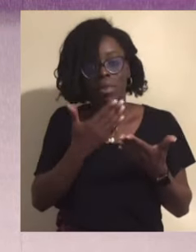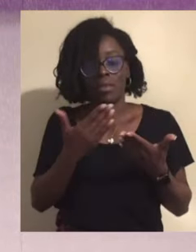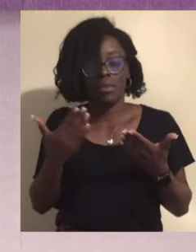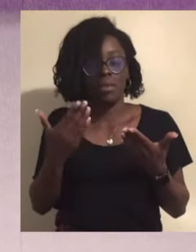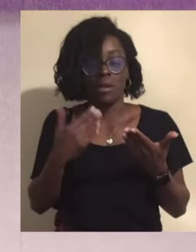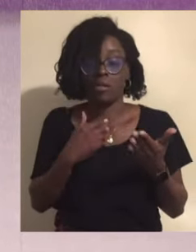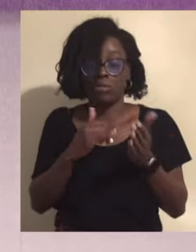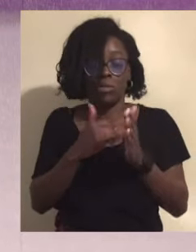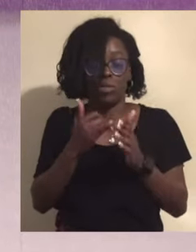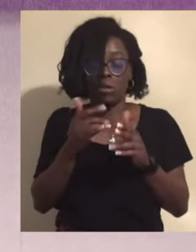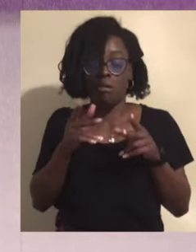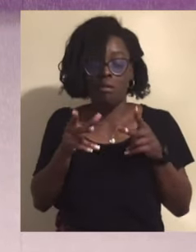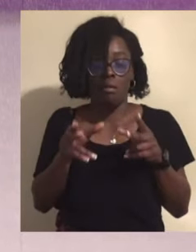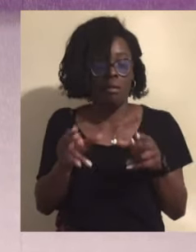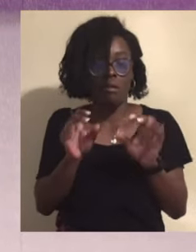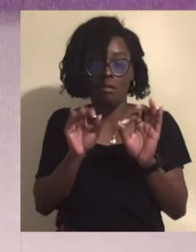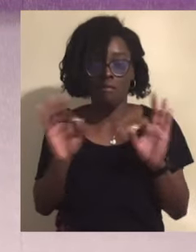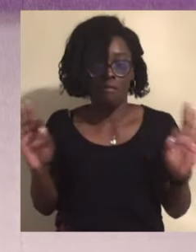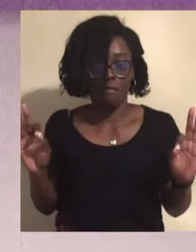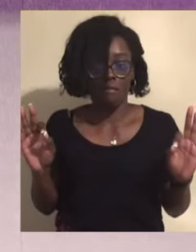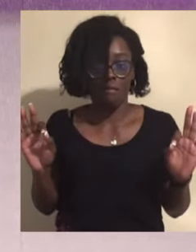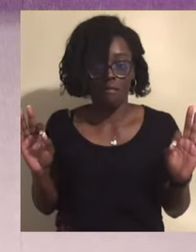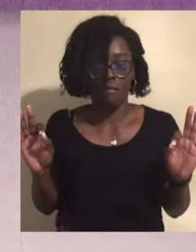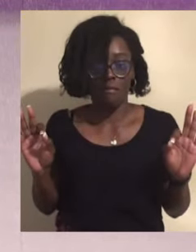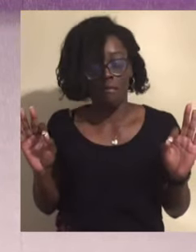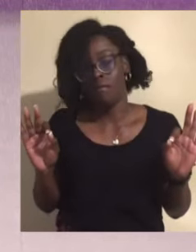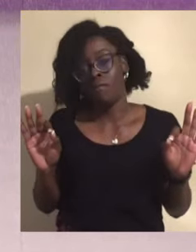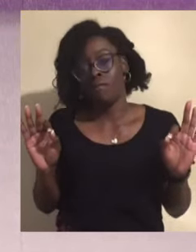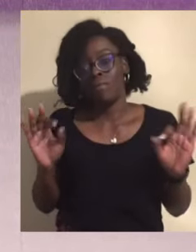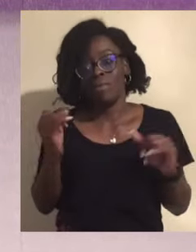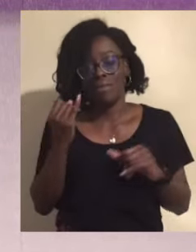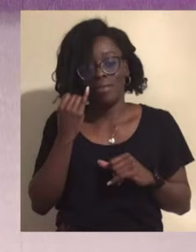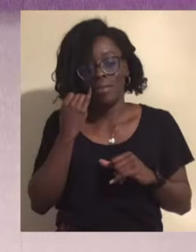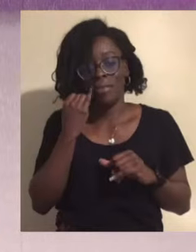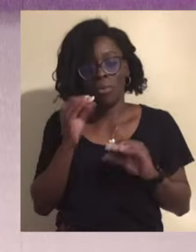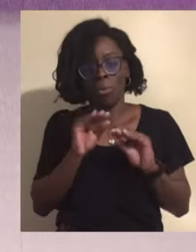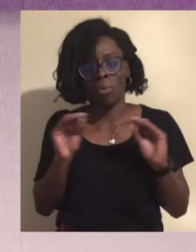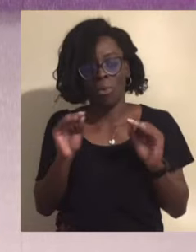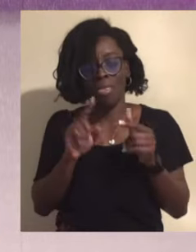don't cut it, it won't get cut.